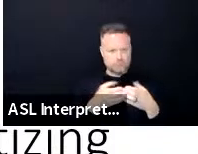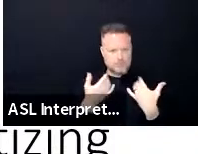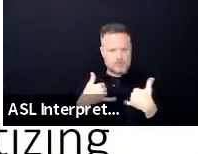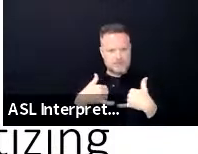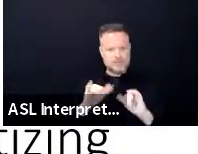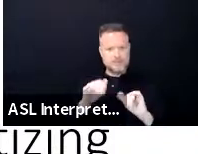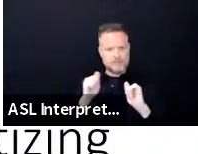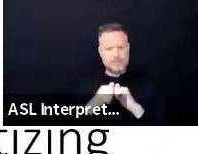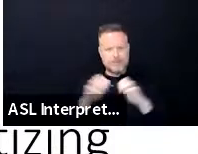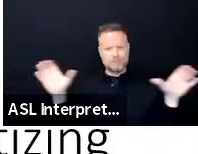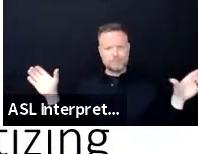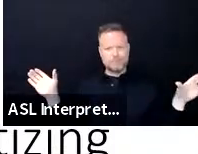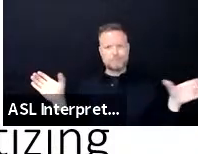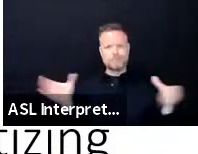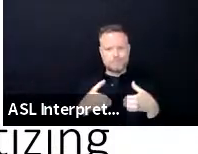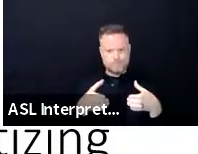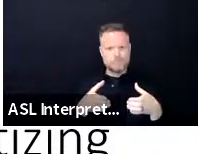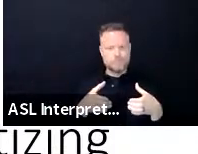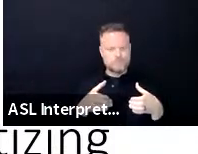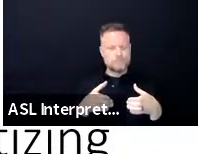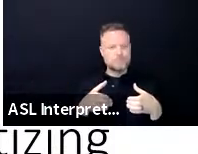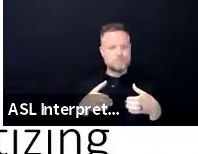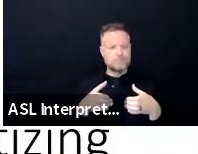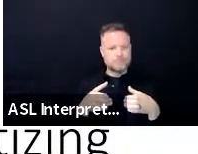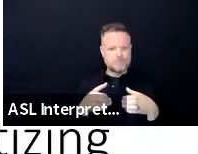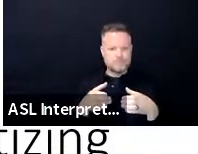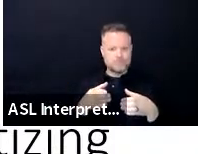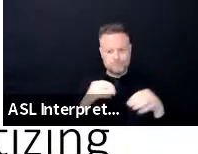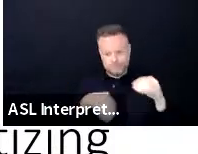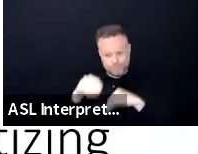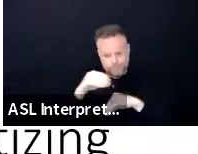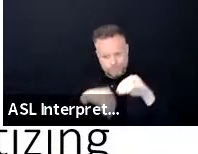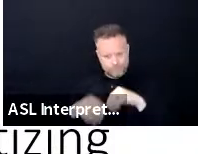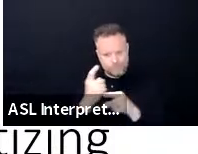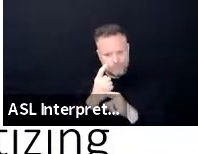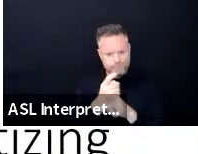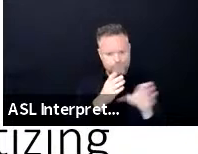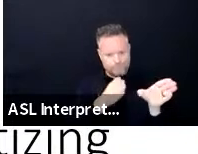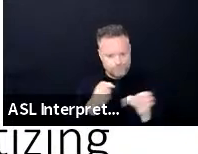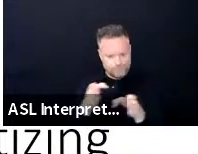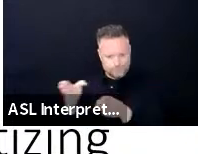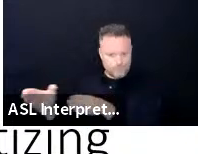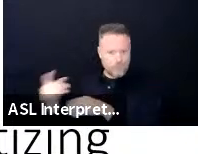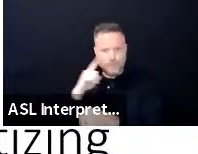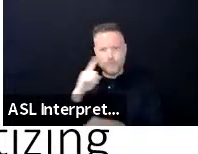to come together as it related to us putting together strategies for how we move forward.